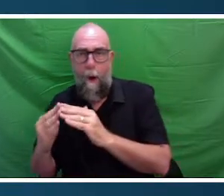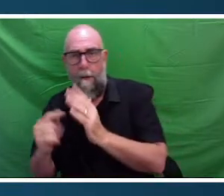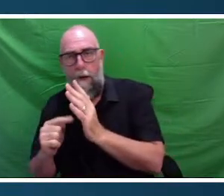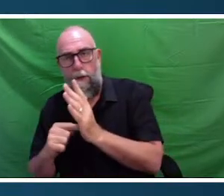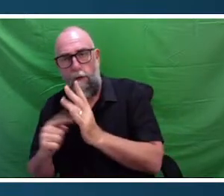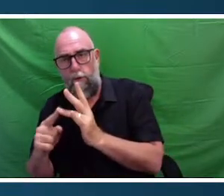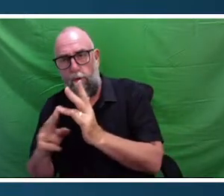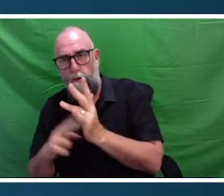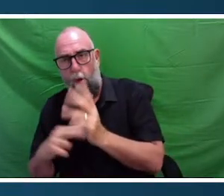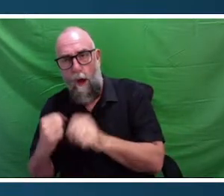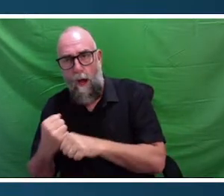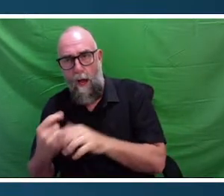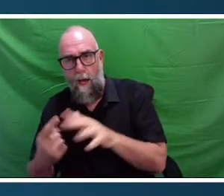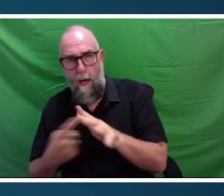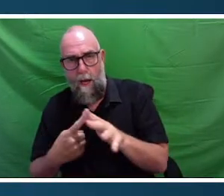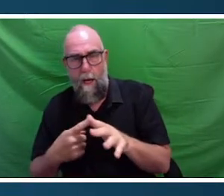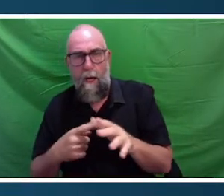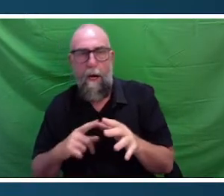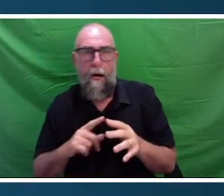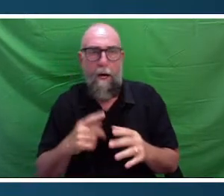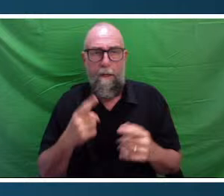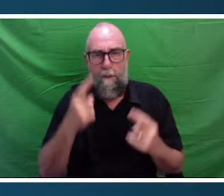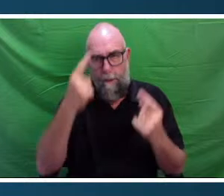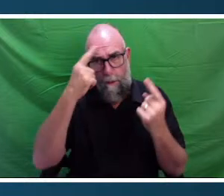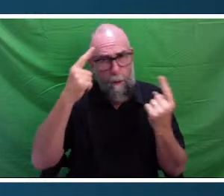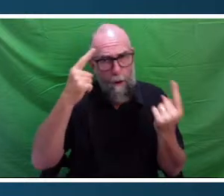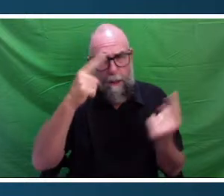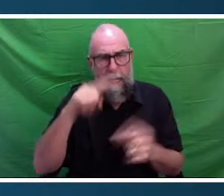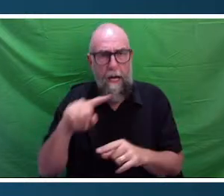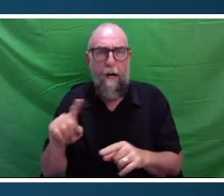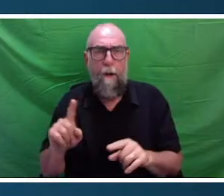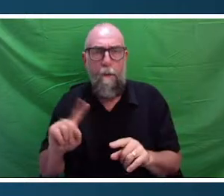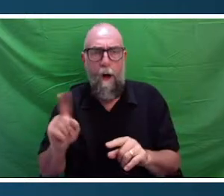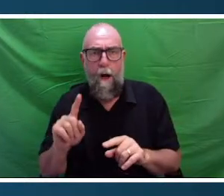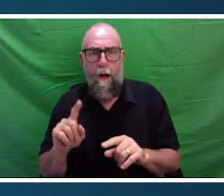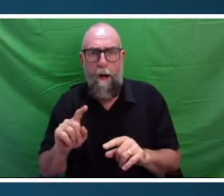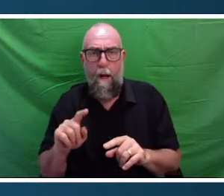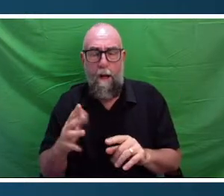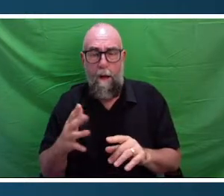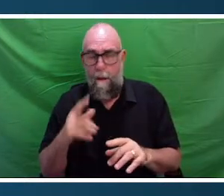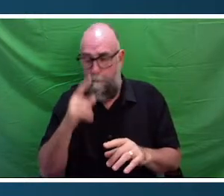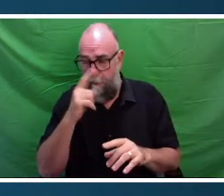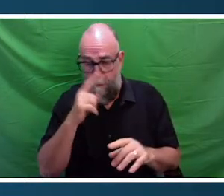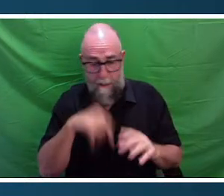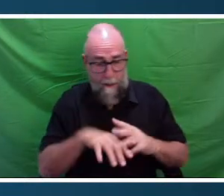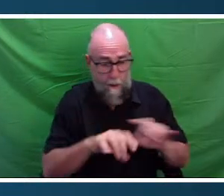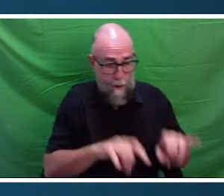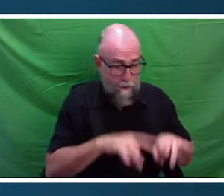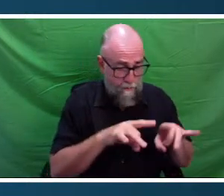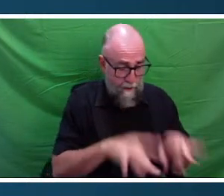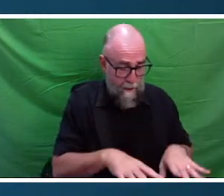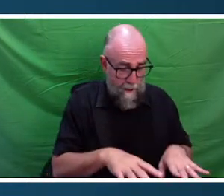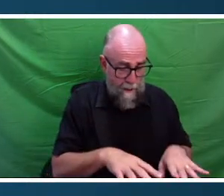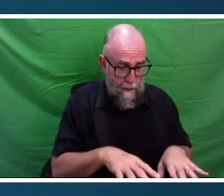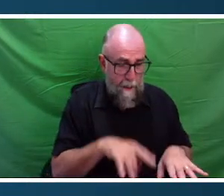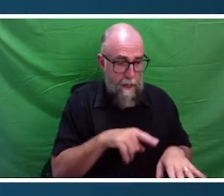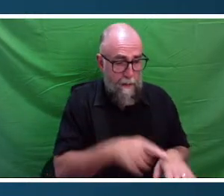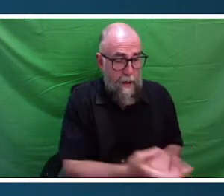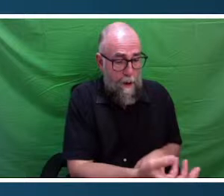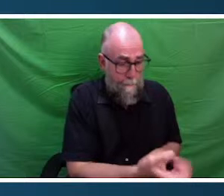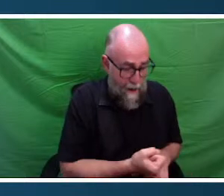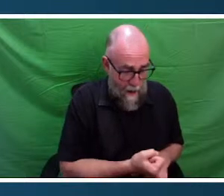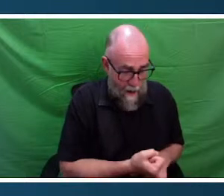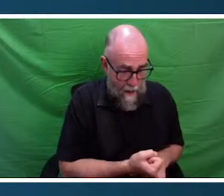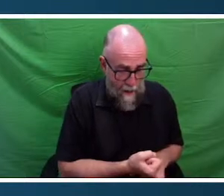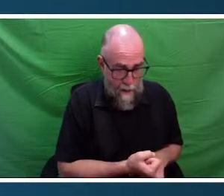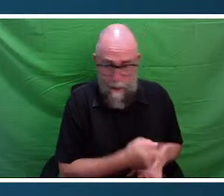data for those back home to try and figure out what exact wage the workers who are here would be earning if they were in the same conditions in their sending country labour